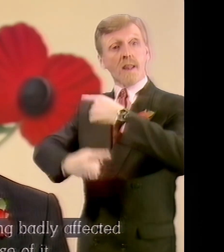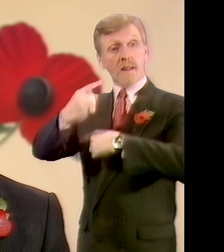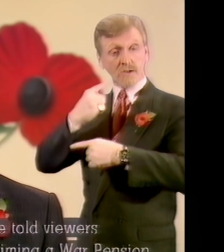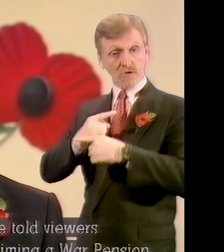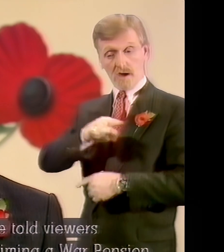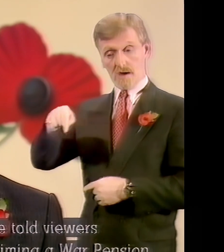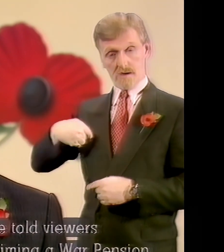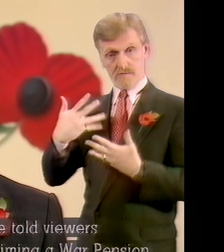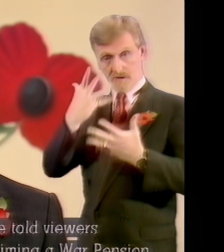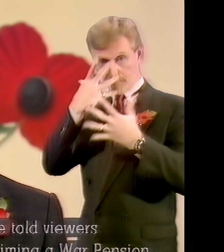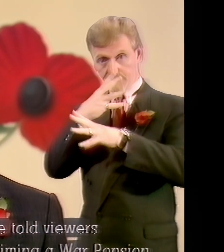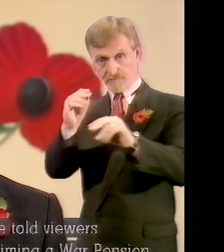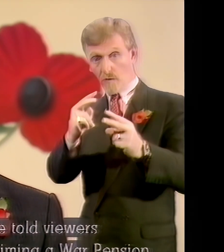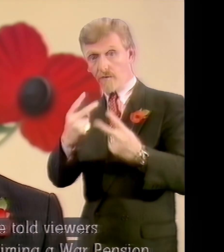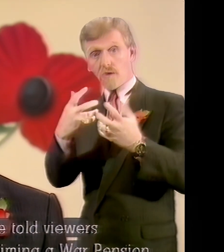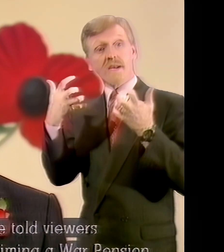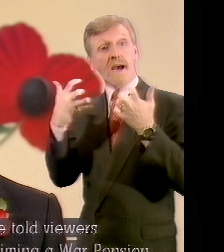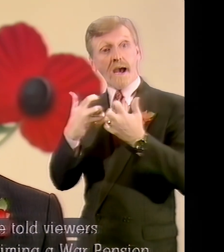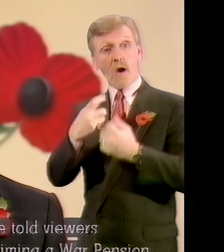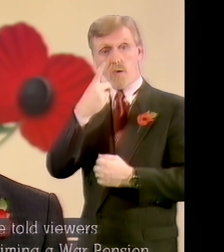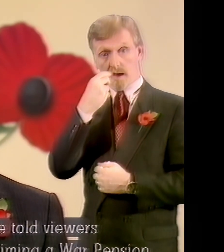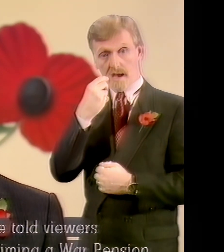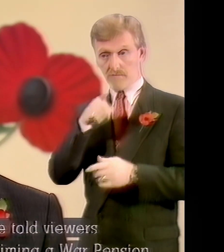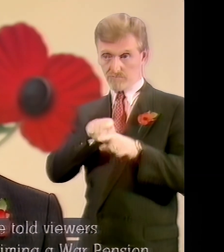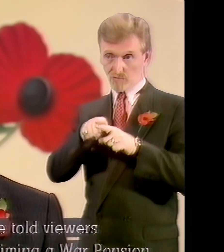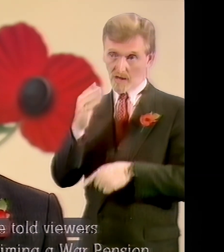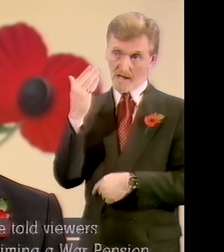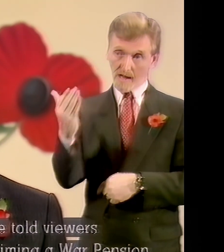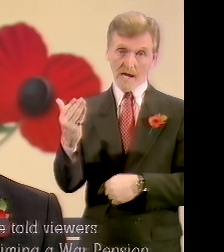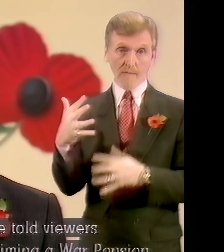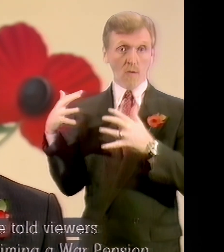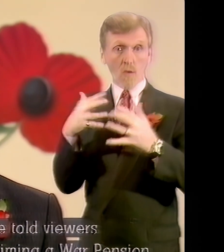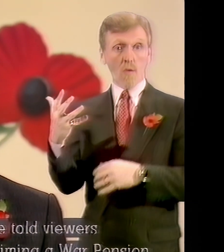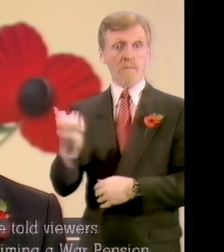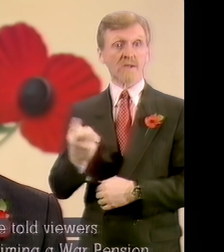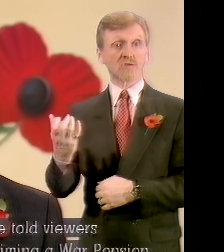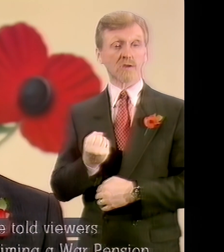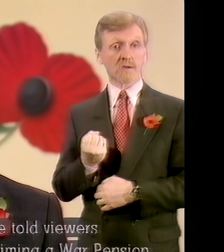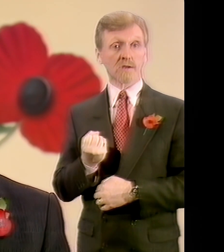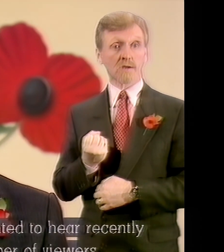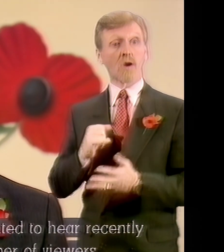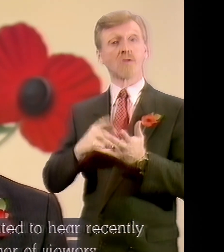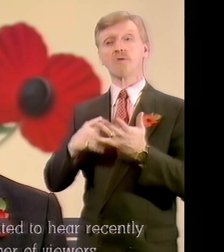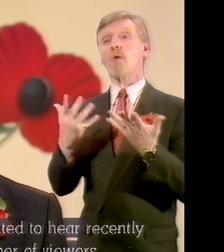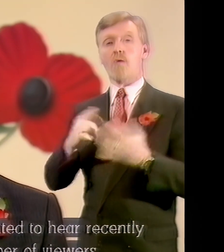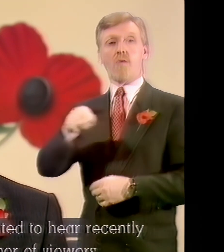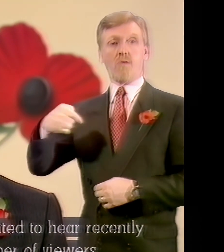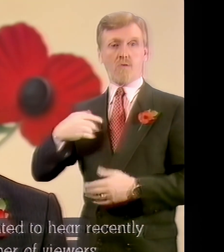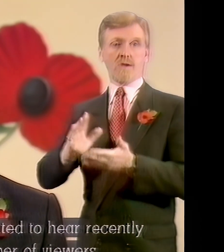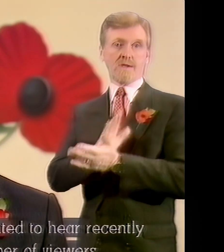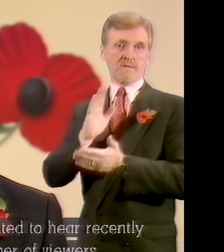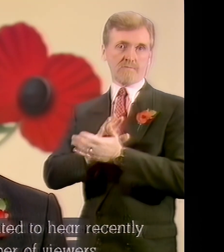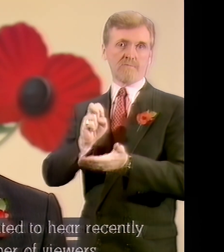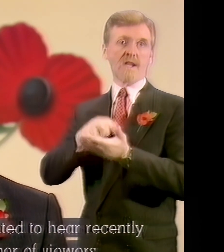Last year, we told viewers how to go about claiming a war pension, so we were absolutely